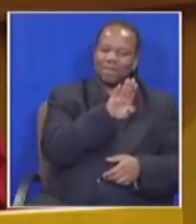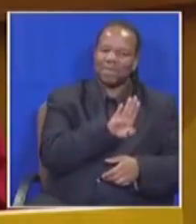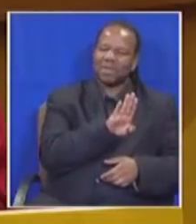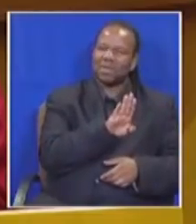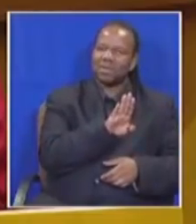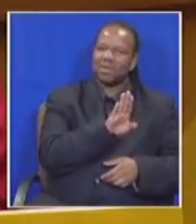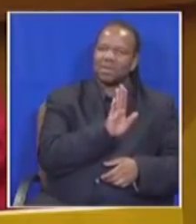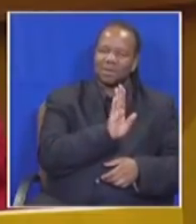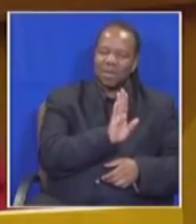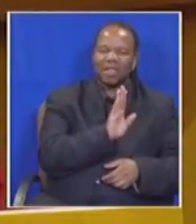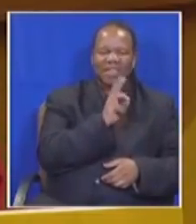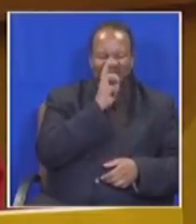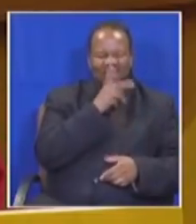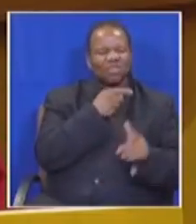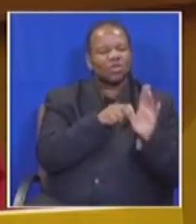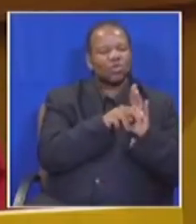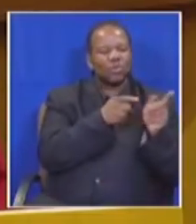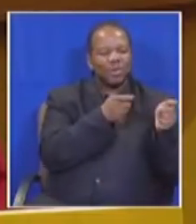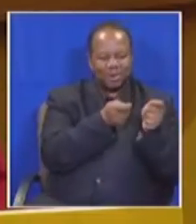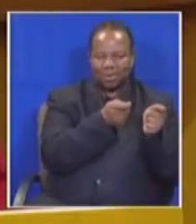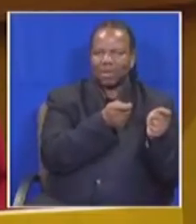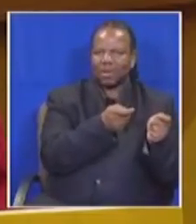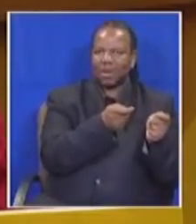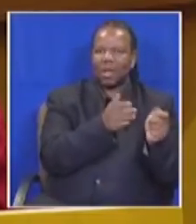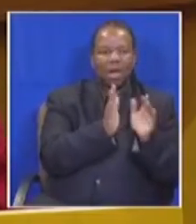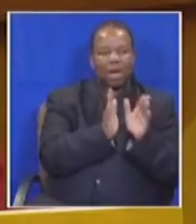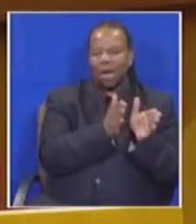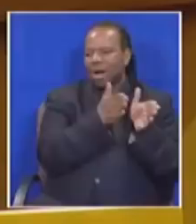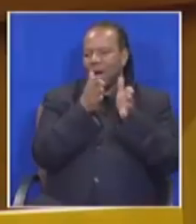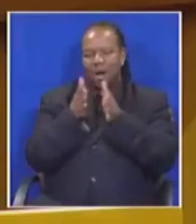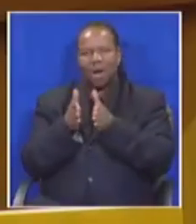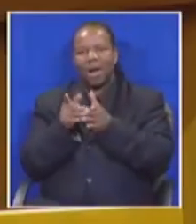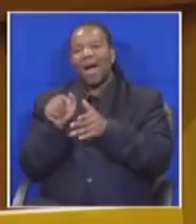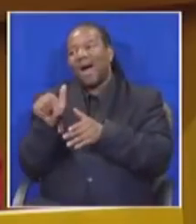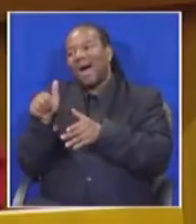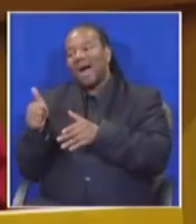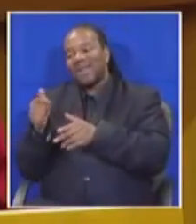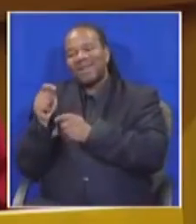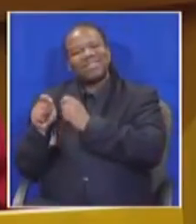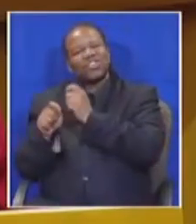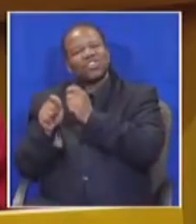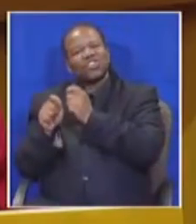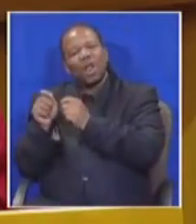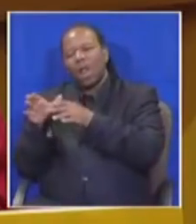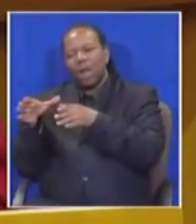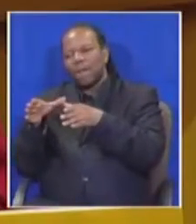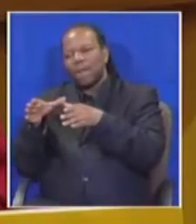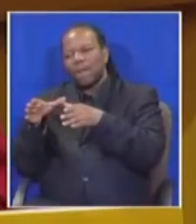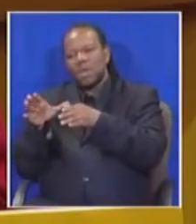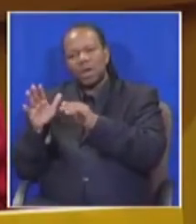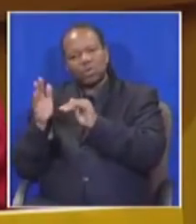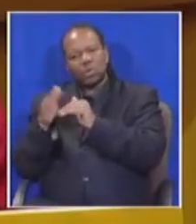all means, but do not allow the production of traditional beer to be